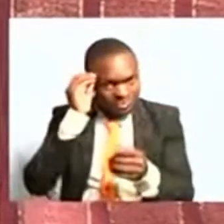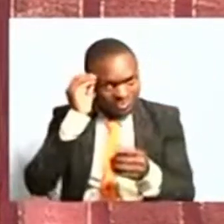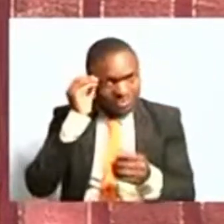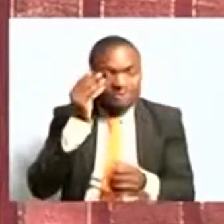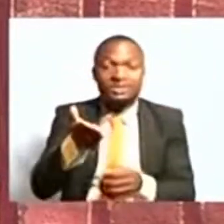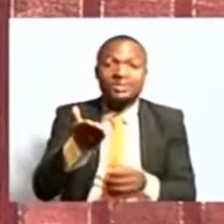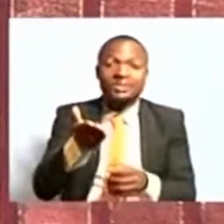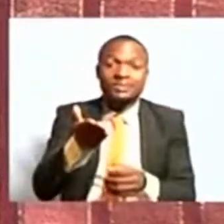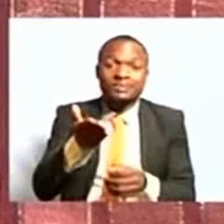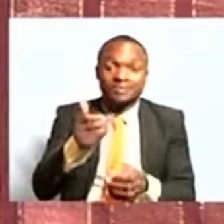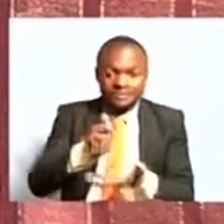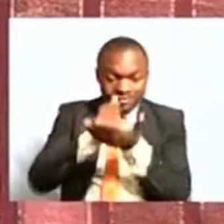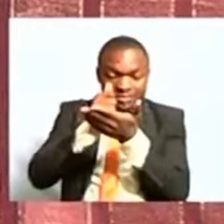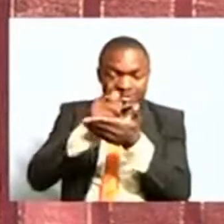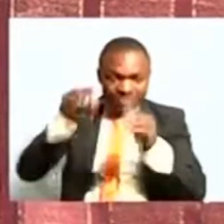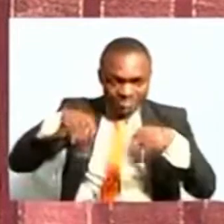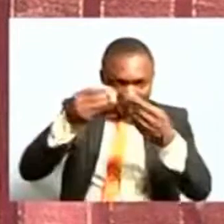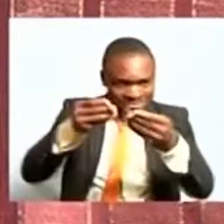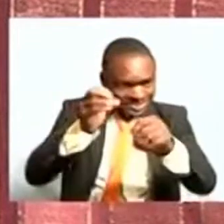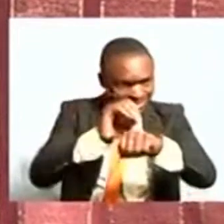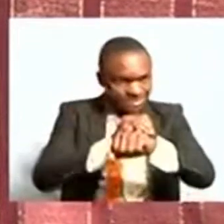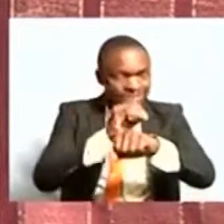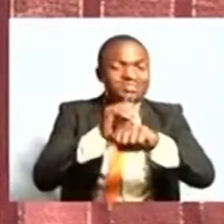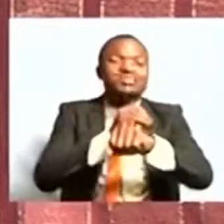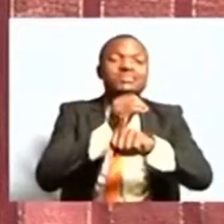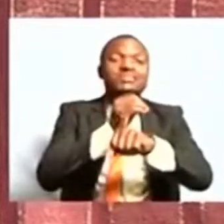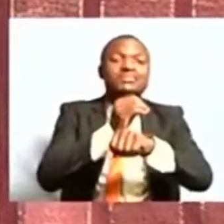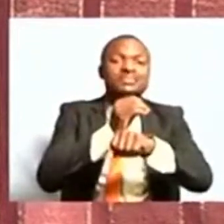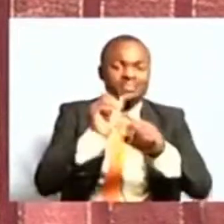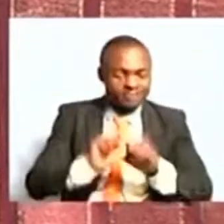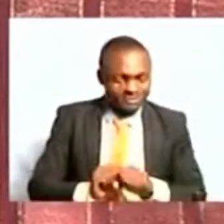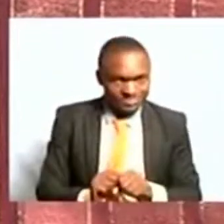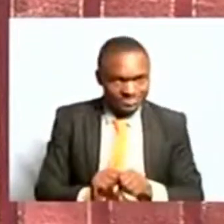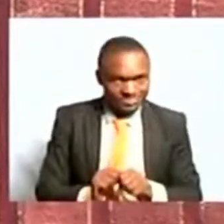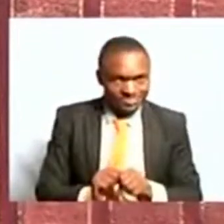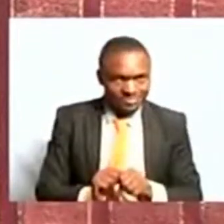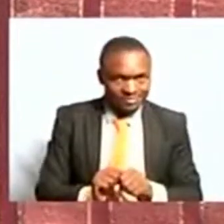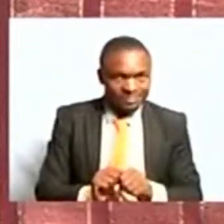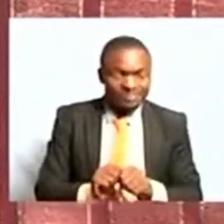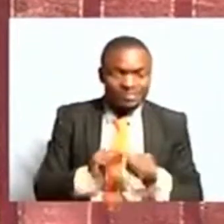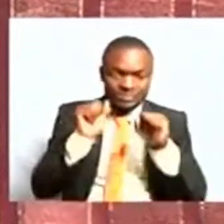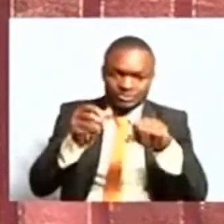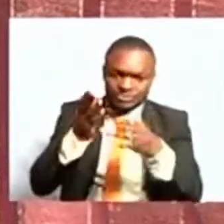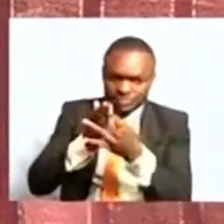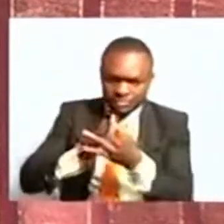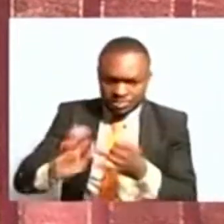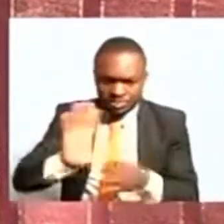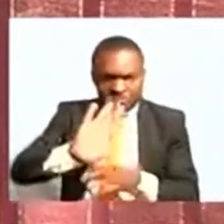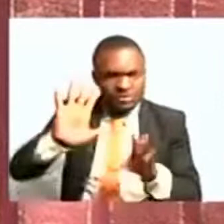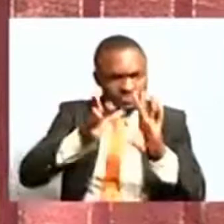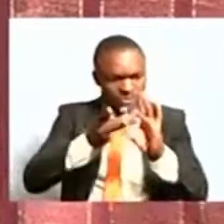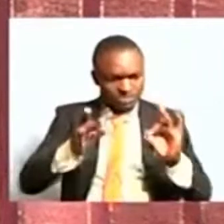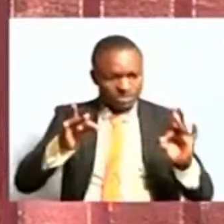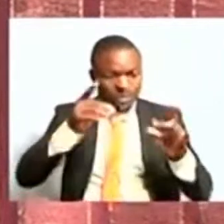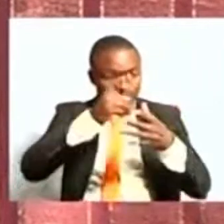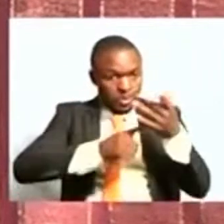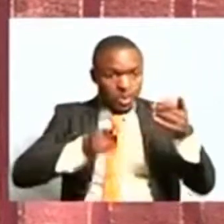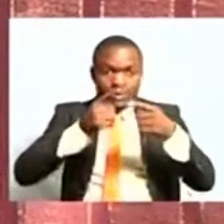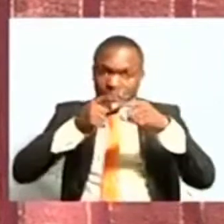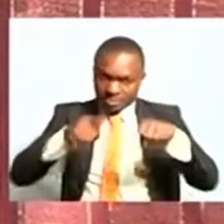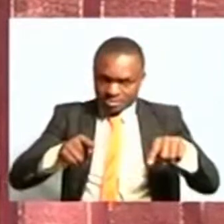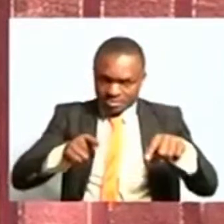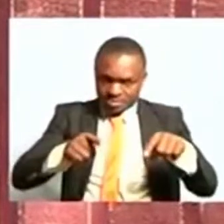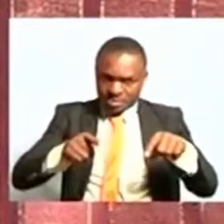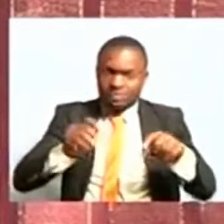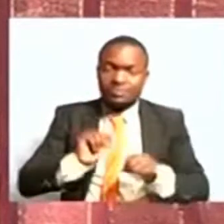them. Give them an opportunity to even be able to share their stories. So what usually happens, like even